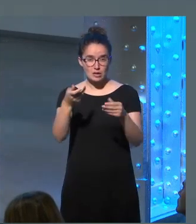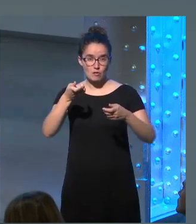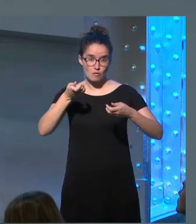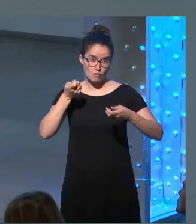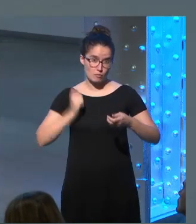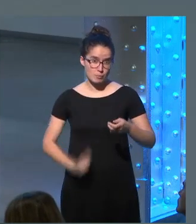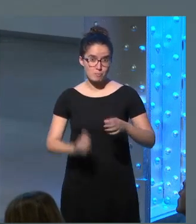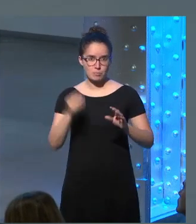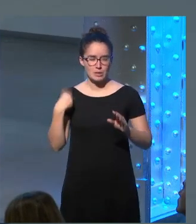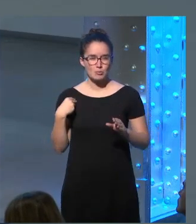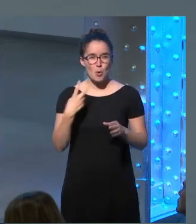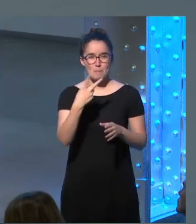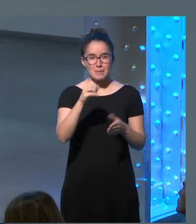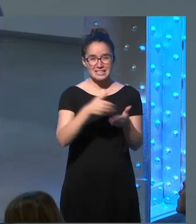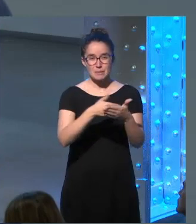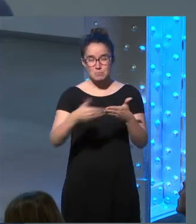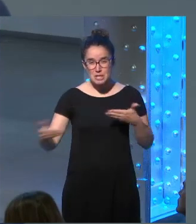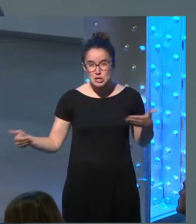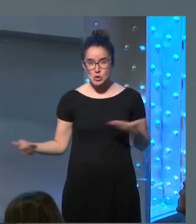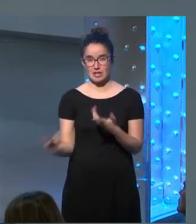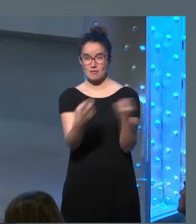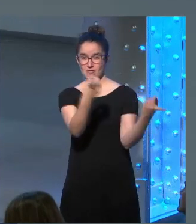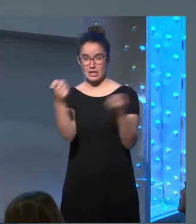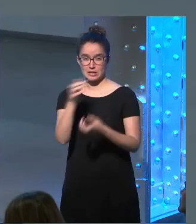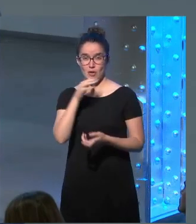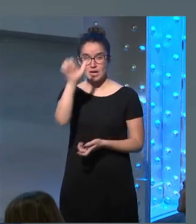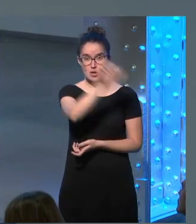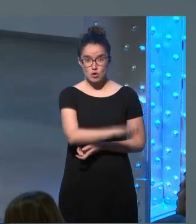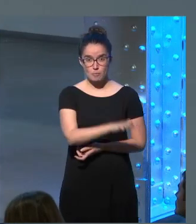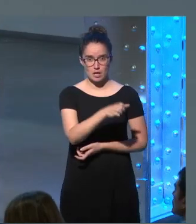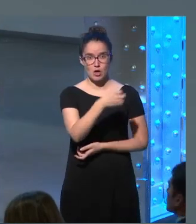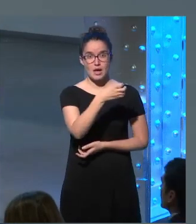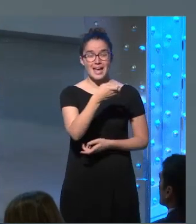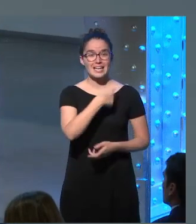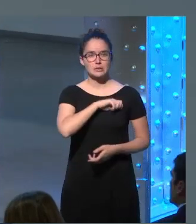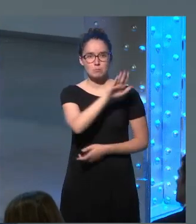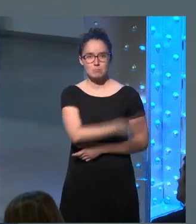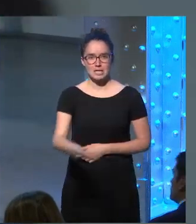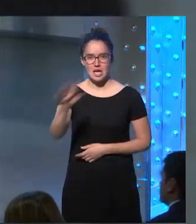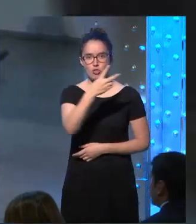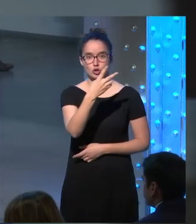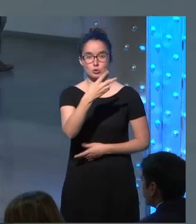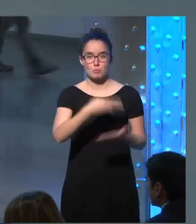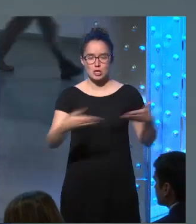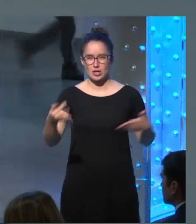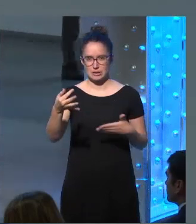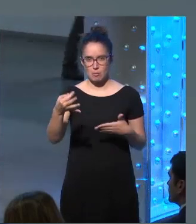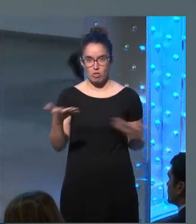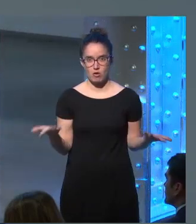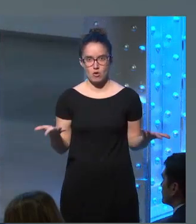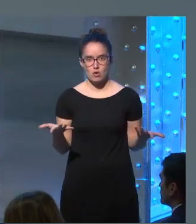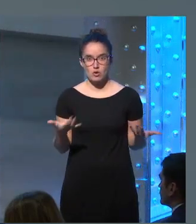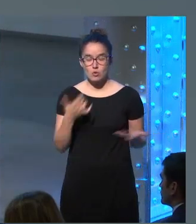professionals that are trained in STEM. There is a deficit of 20 million professionals of STEM professionals in Europe, 2 million in